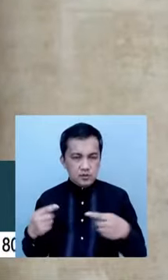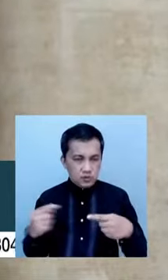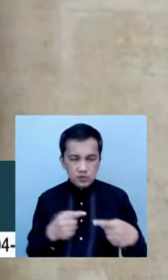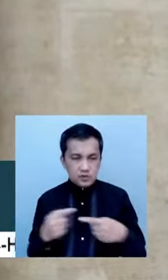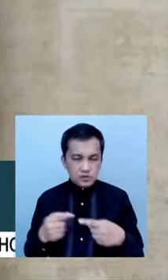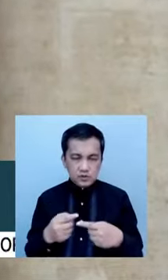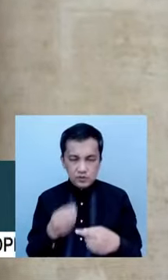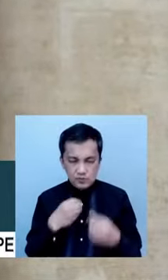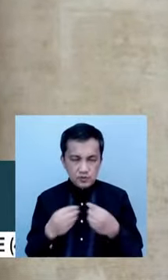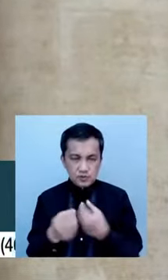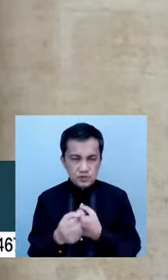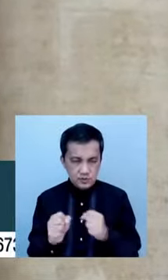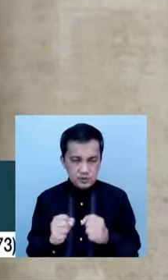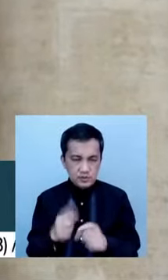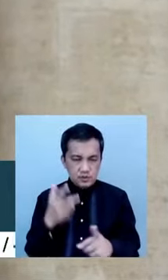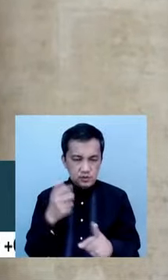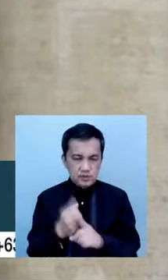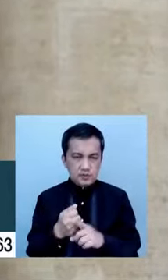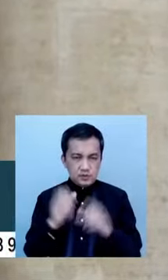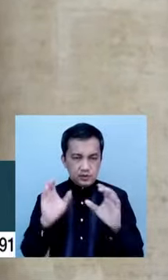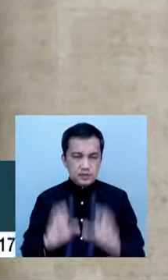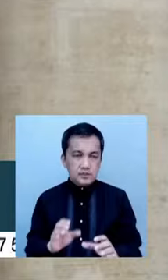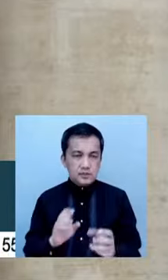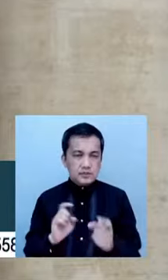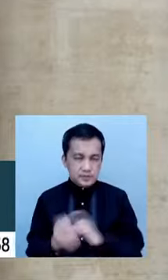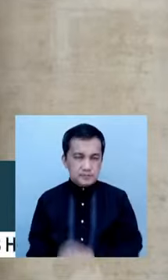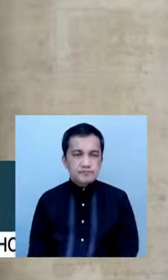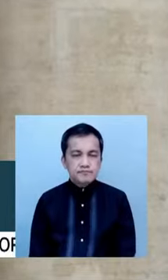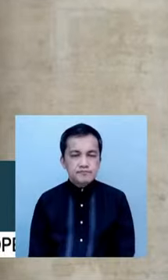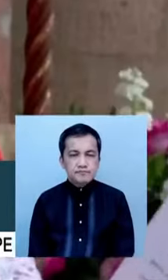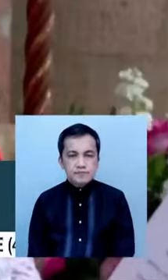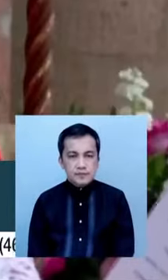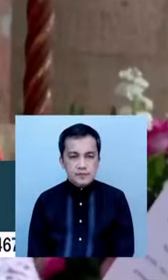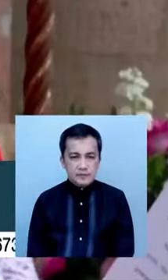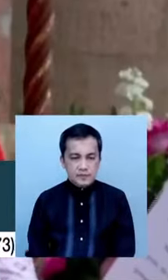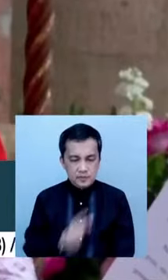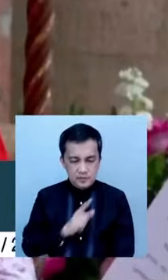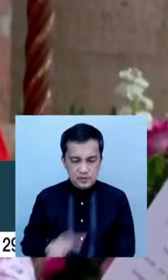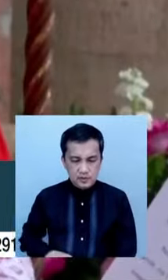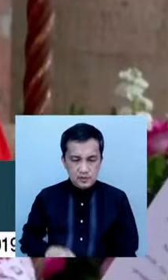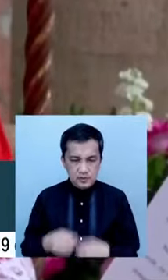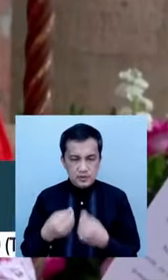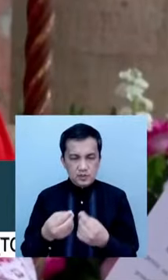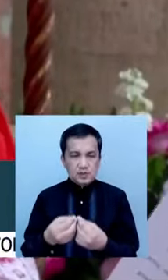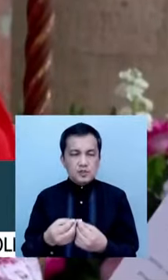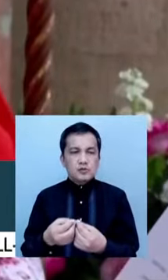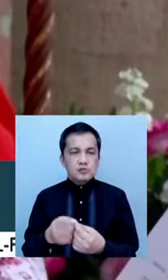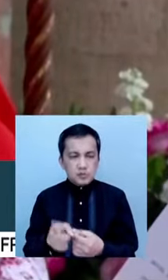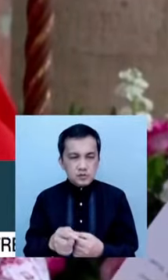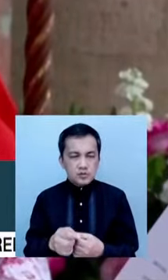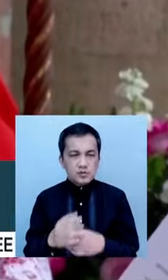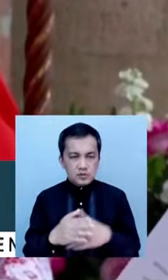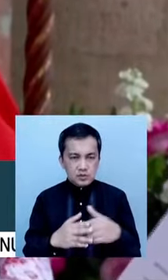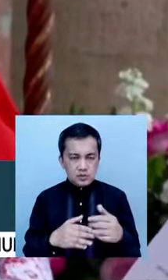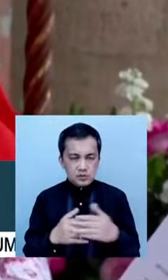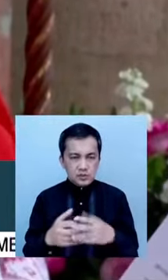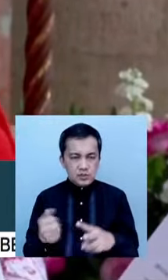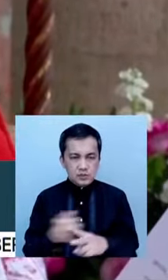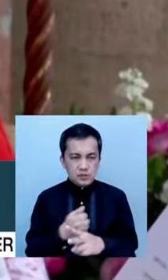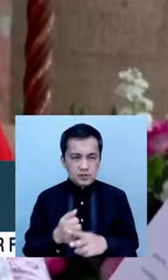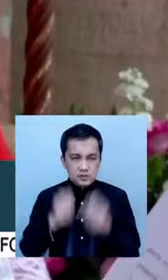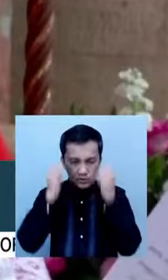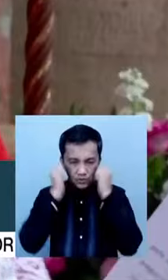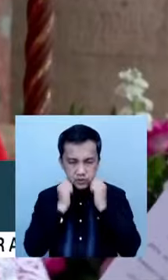insecurity, and the effects of climate change. May the Lord grant consolation to the victims of terrorism in all its